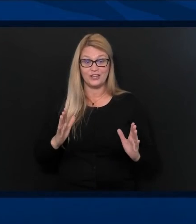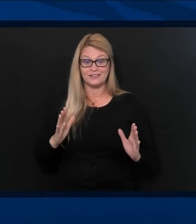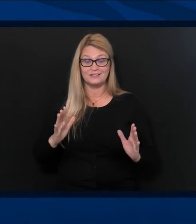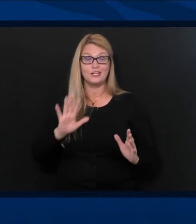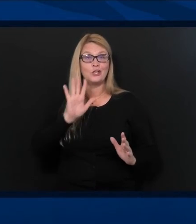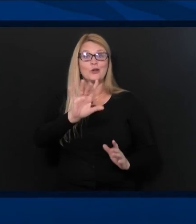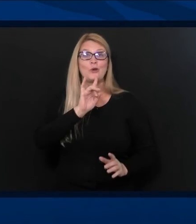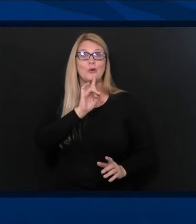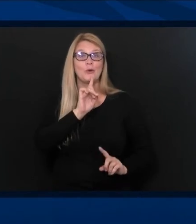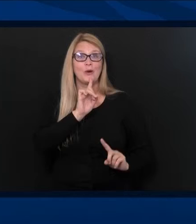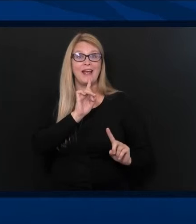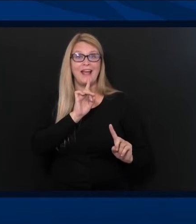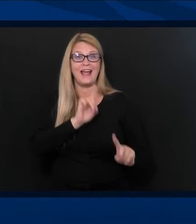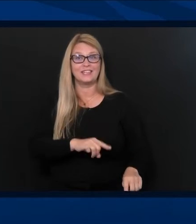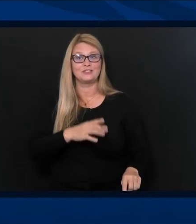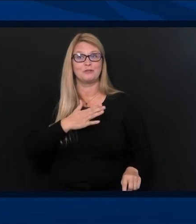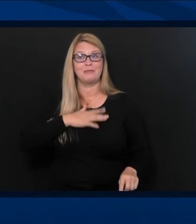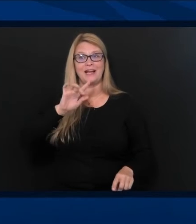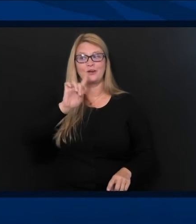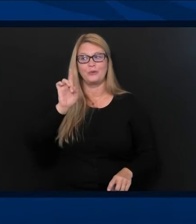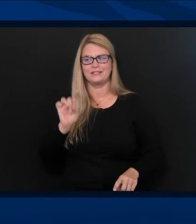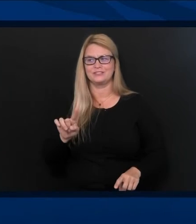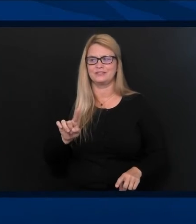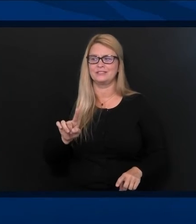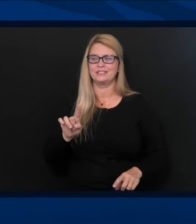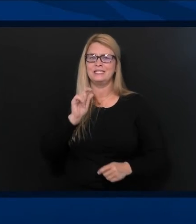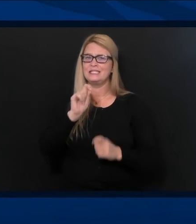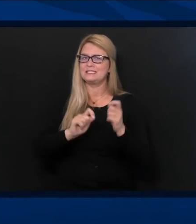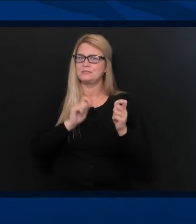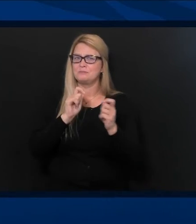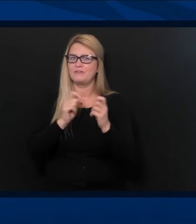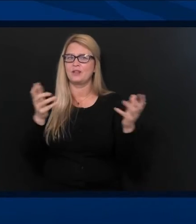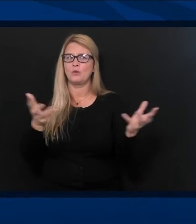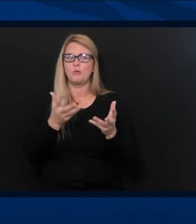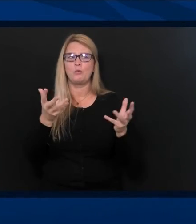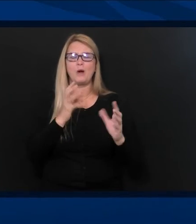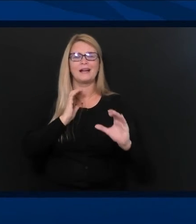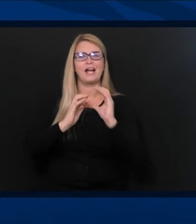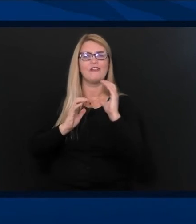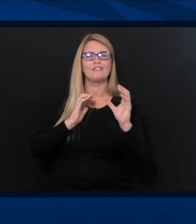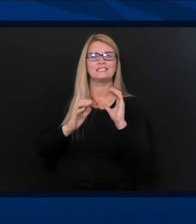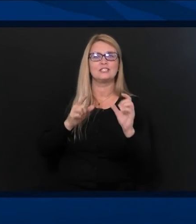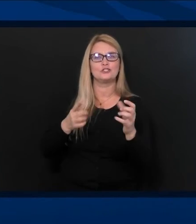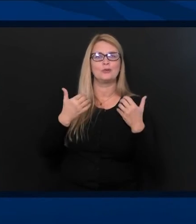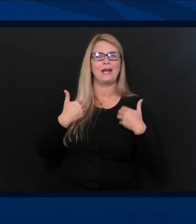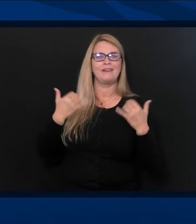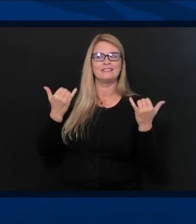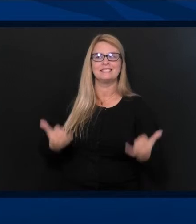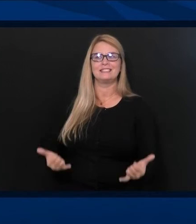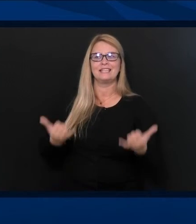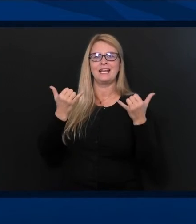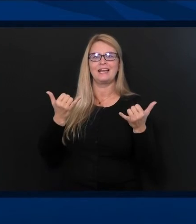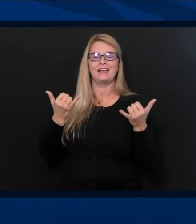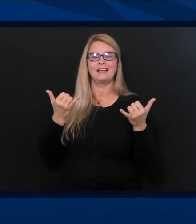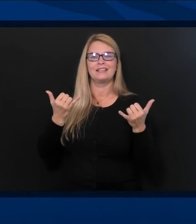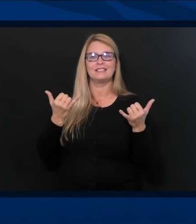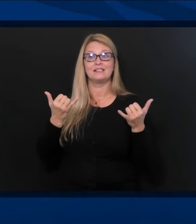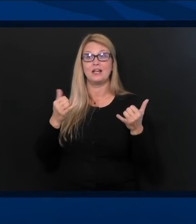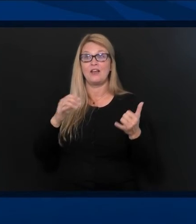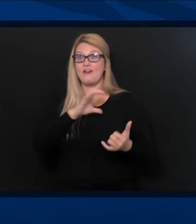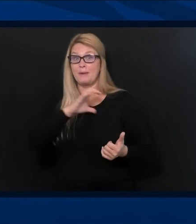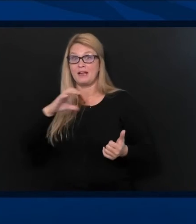answered the question I was going to ask you. I was going to ask specifically about what conversations you might have had today, either with our